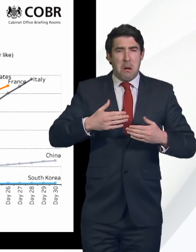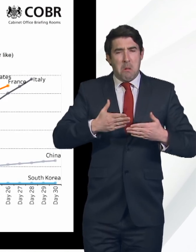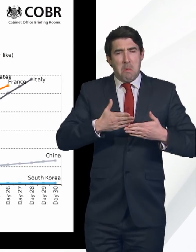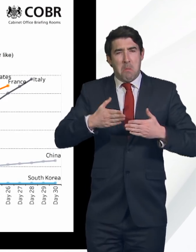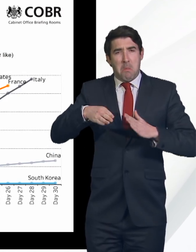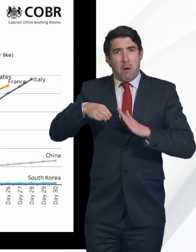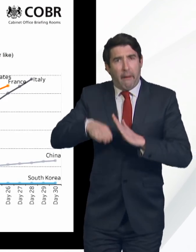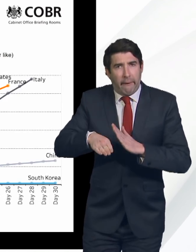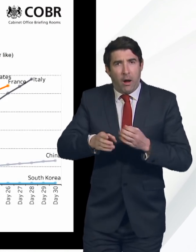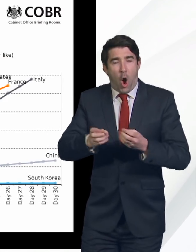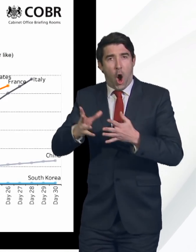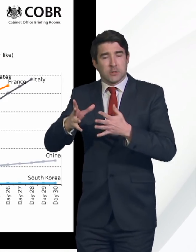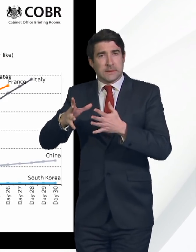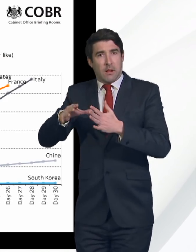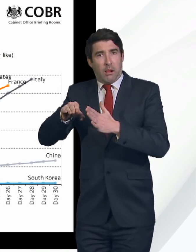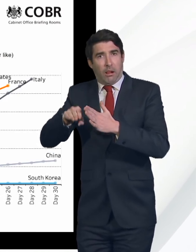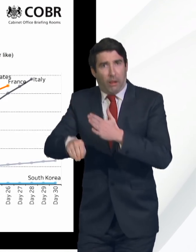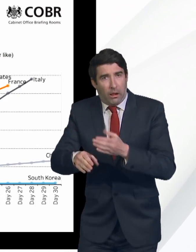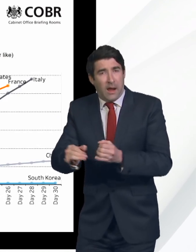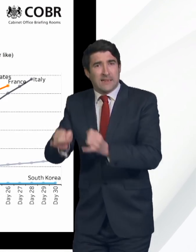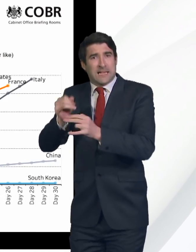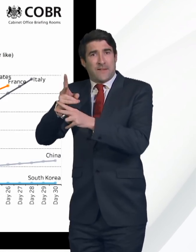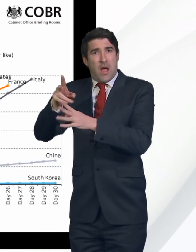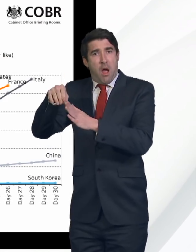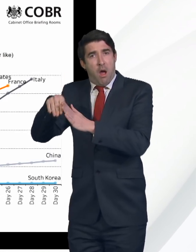We need to see this begin to go down as well. It should